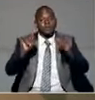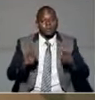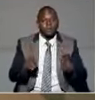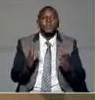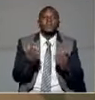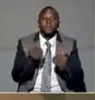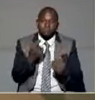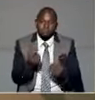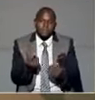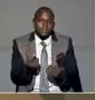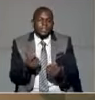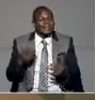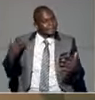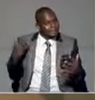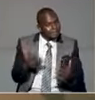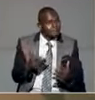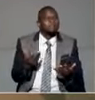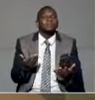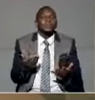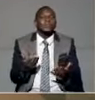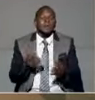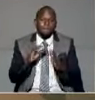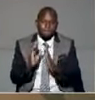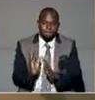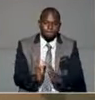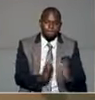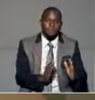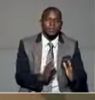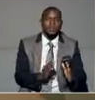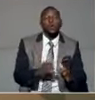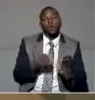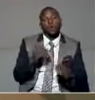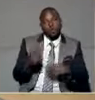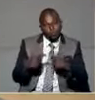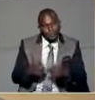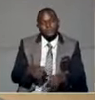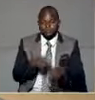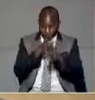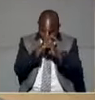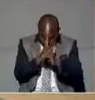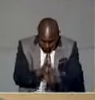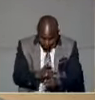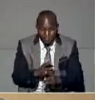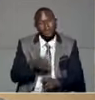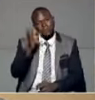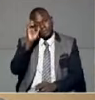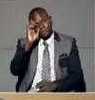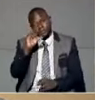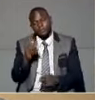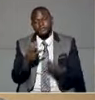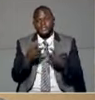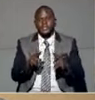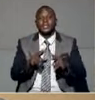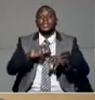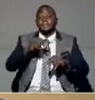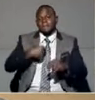But since then, we have prepared to always honor him, commemorate him, and it started in my